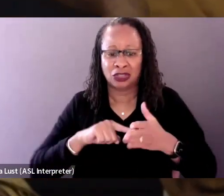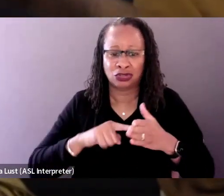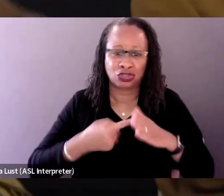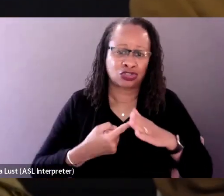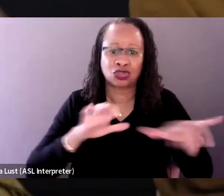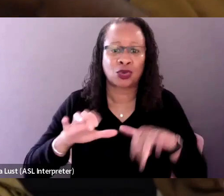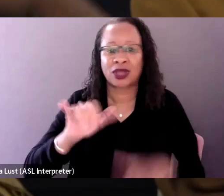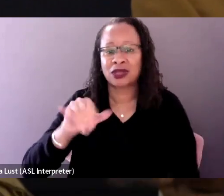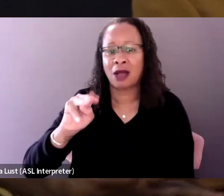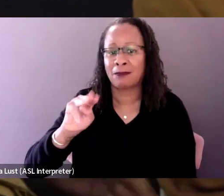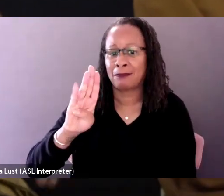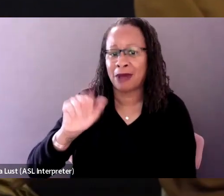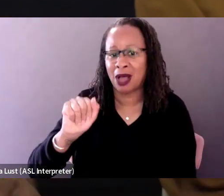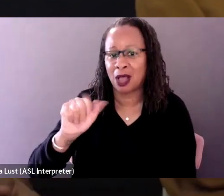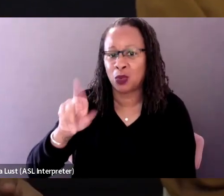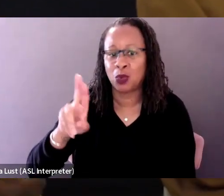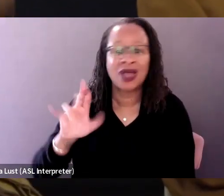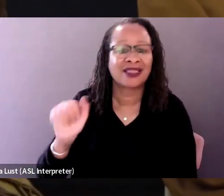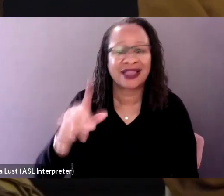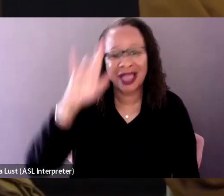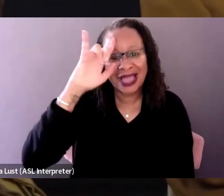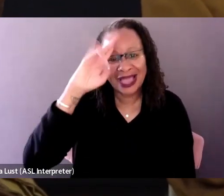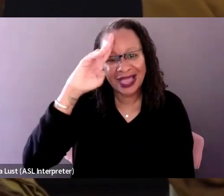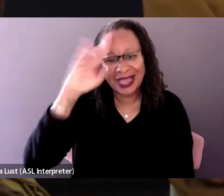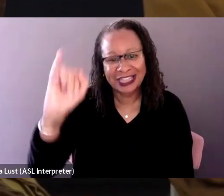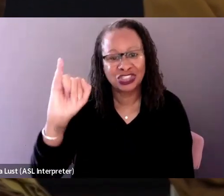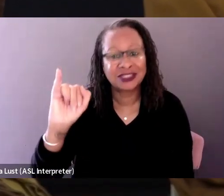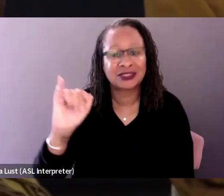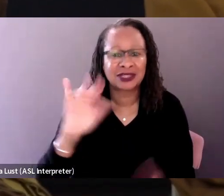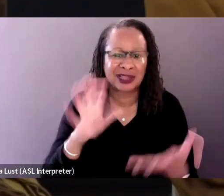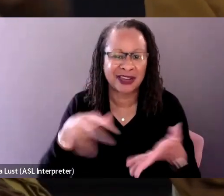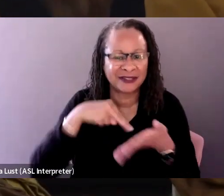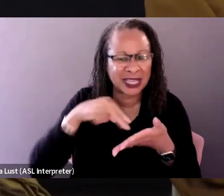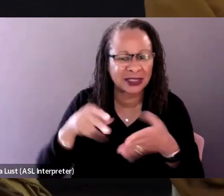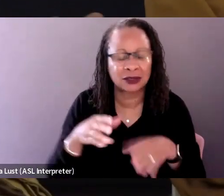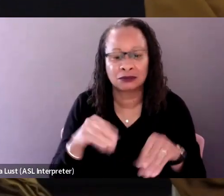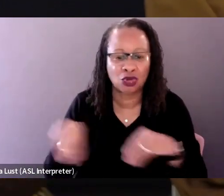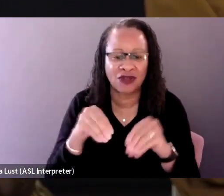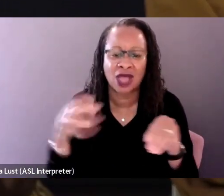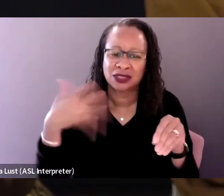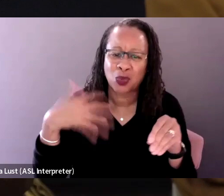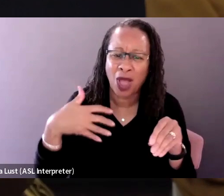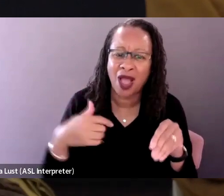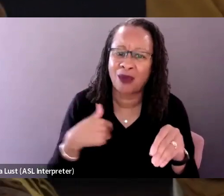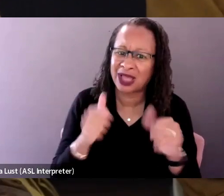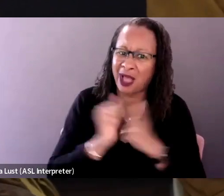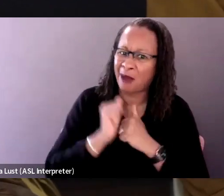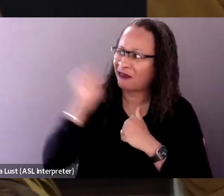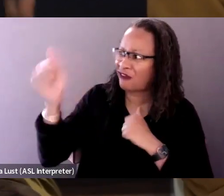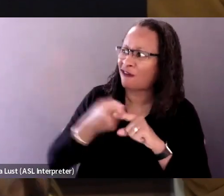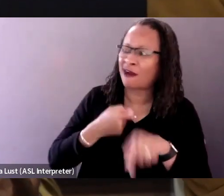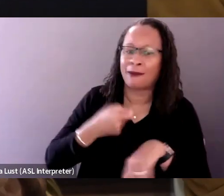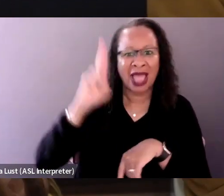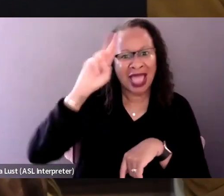like a Haitian kind of move, and it's like, wow, like, you know, being so far away from Haiti in Oakland,